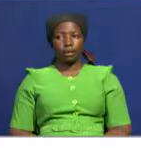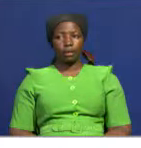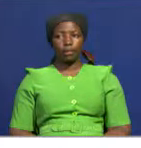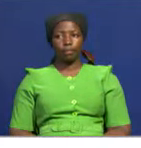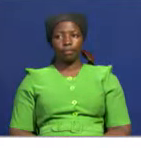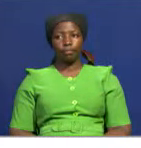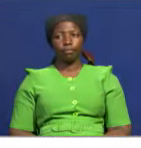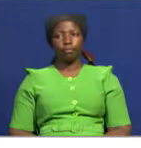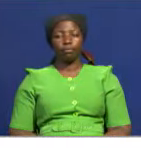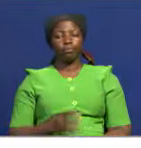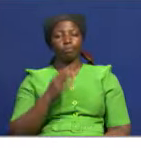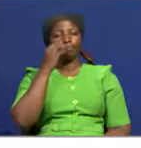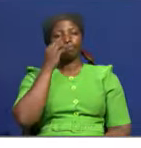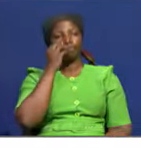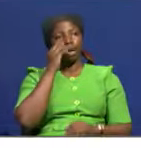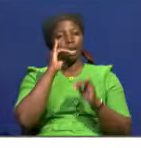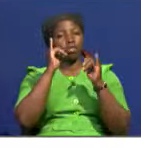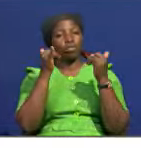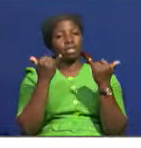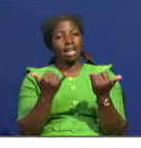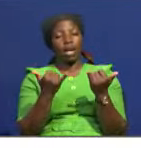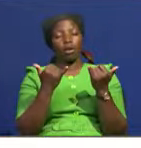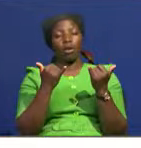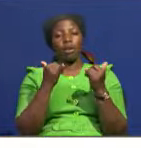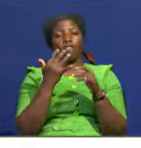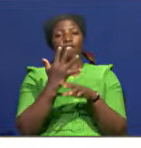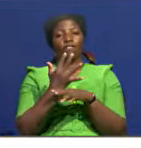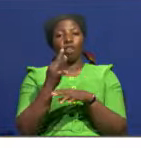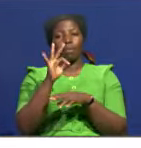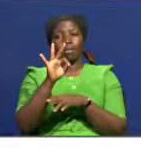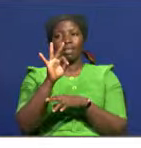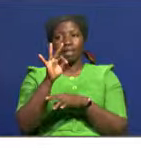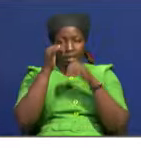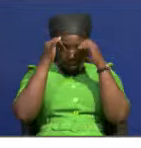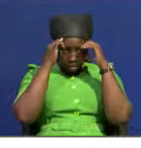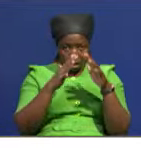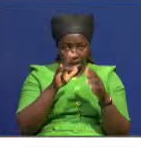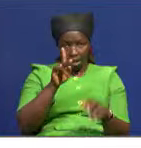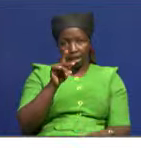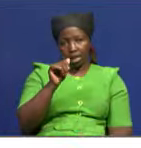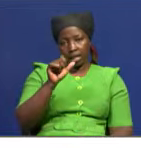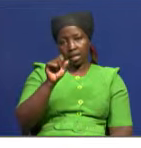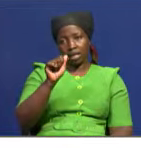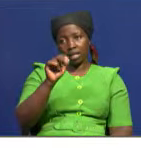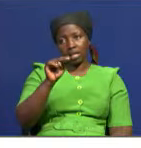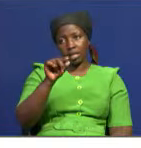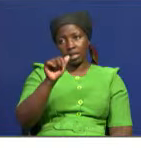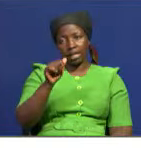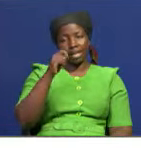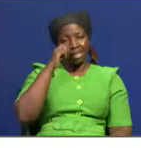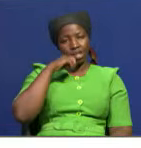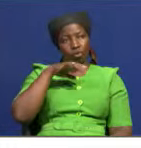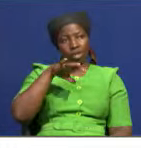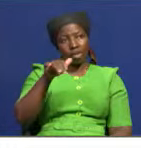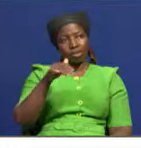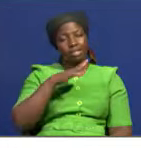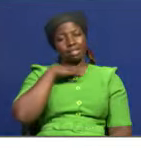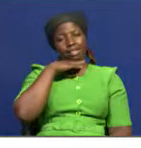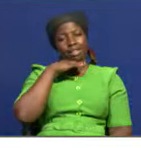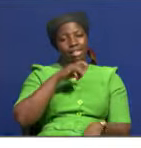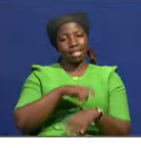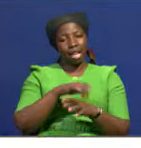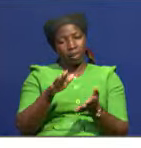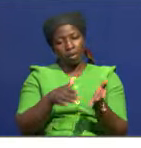To some bit of sad news now, and a Form 3 student at Kasanga Secondary School in Kitui County died after drowning